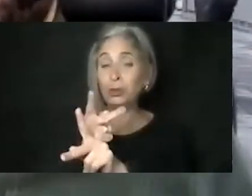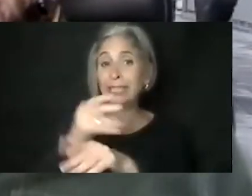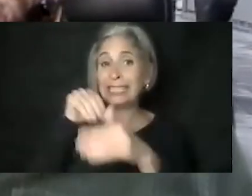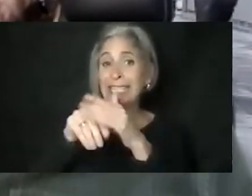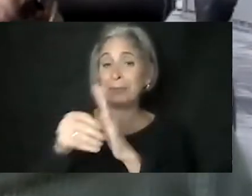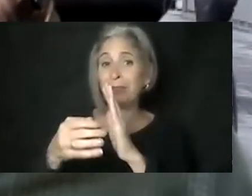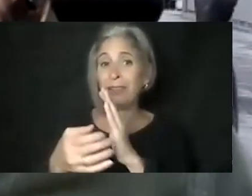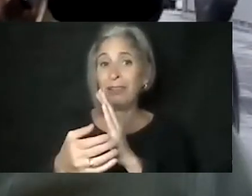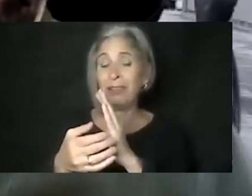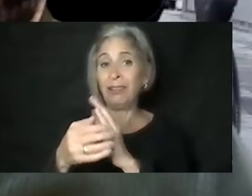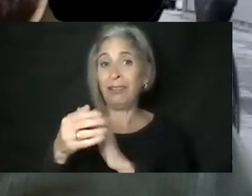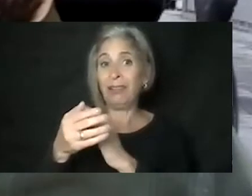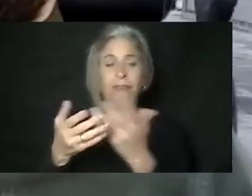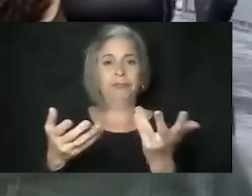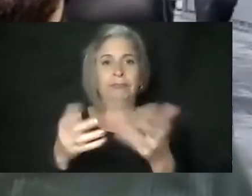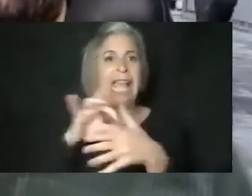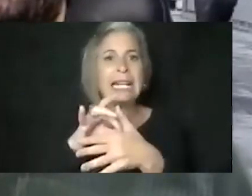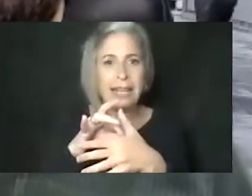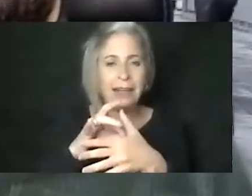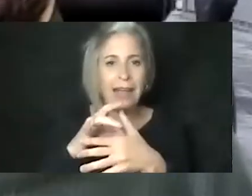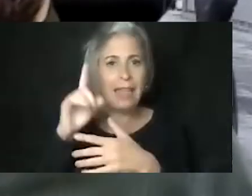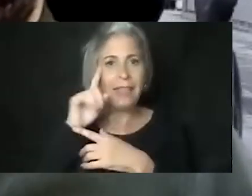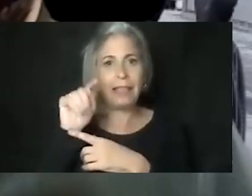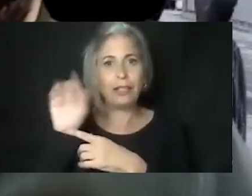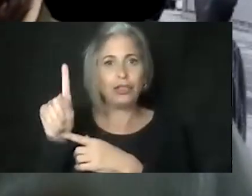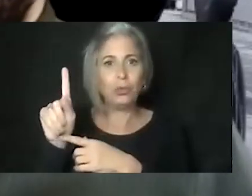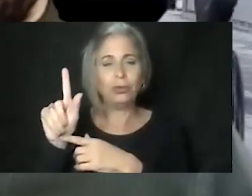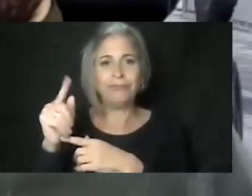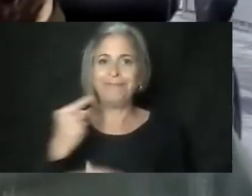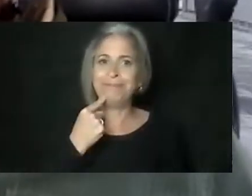your tool, I tend to think that the tool is letting you down a little bit.